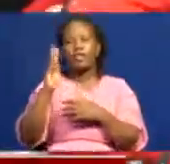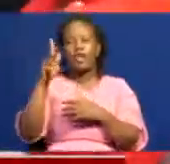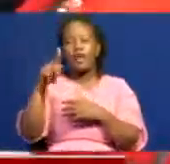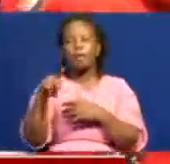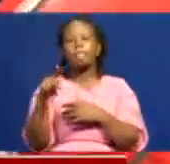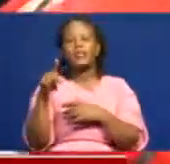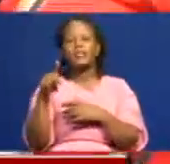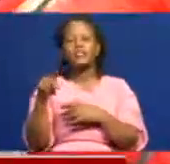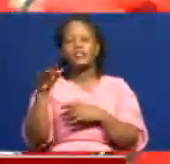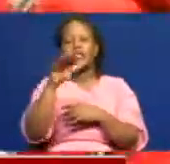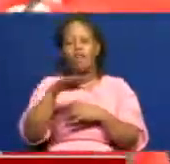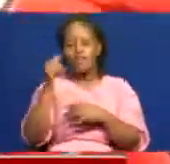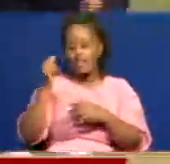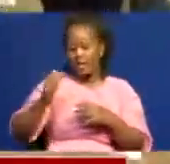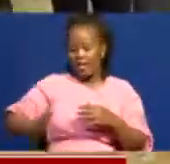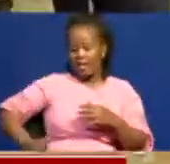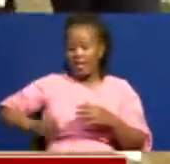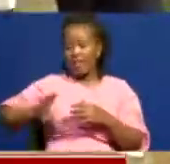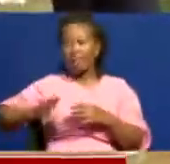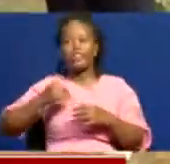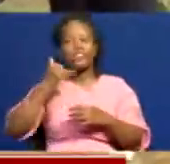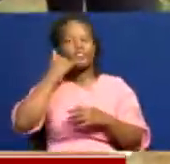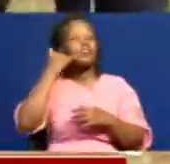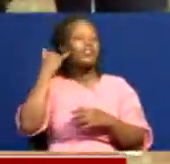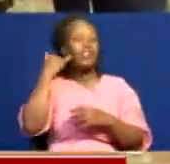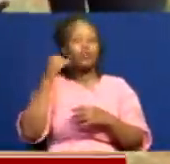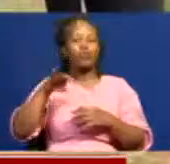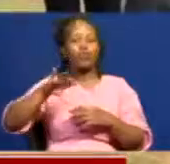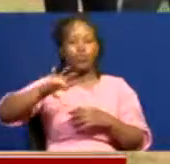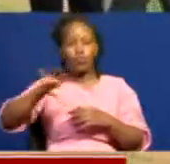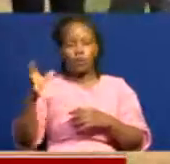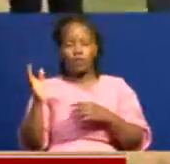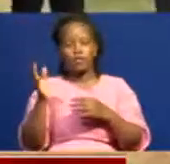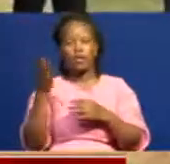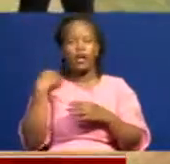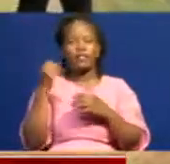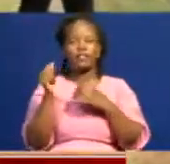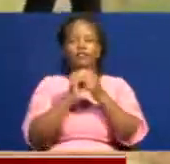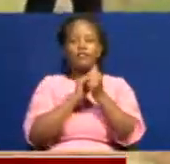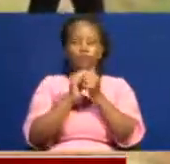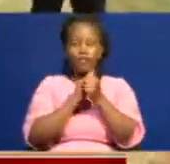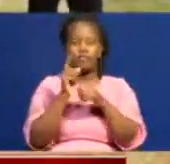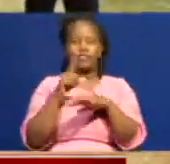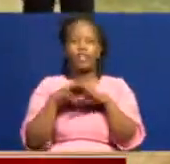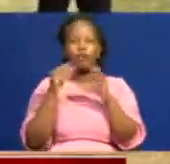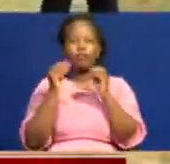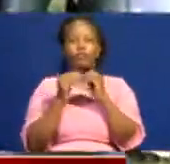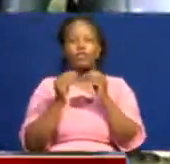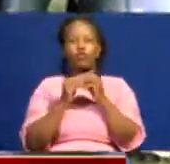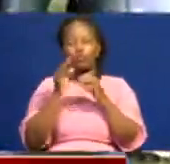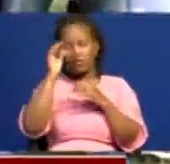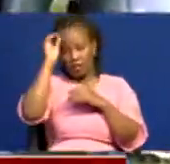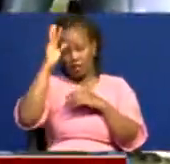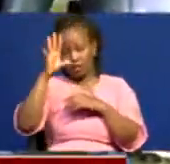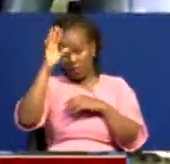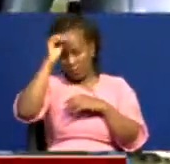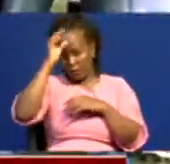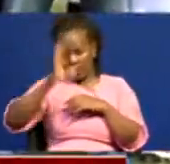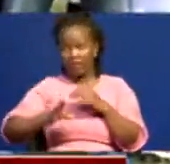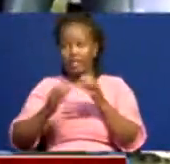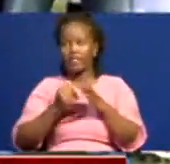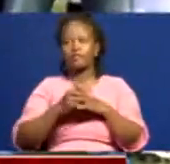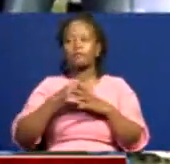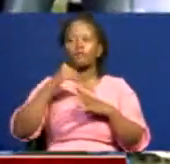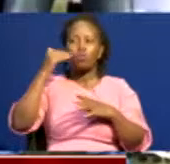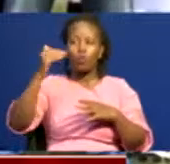Onyenche, in Naivasha Nakuru County last Friday during a meeting with Kembu Governor Kimani Wamatangi. Every other day, let